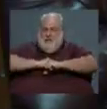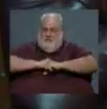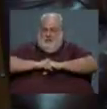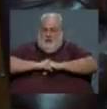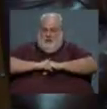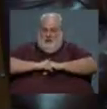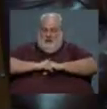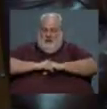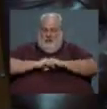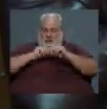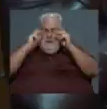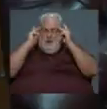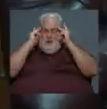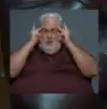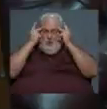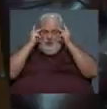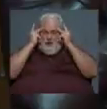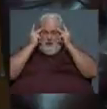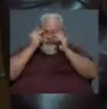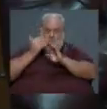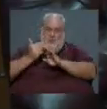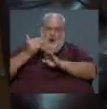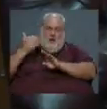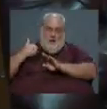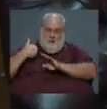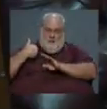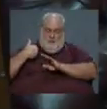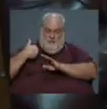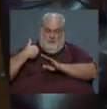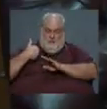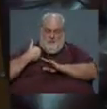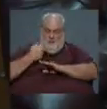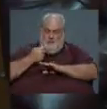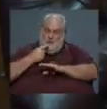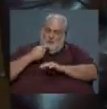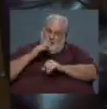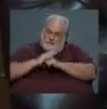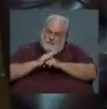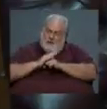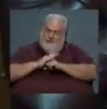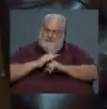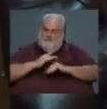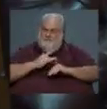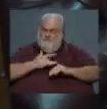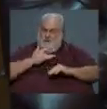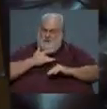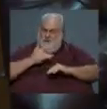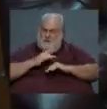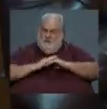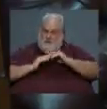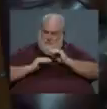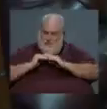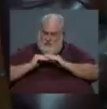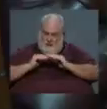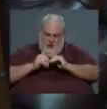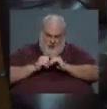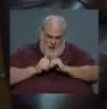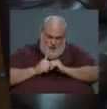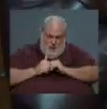the nightmares that they went through before the building was condemned. So what kind of assurances? I know you're